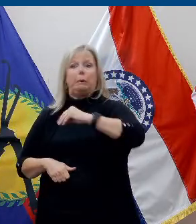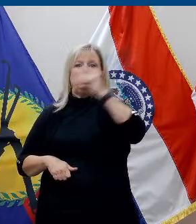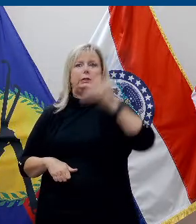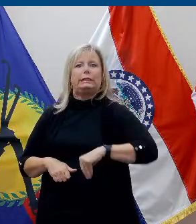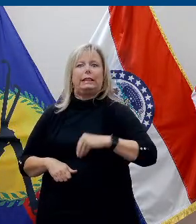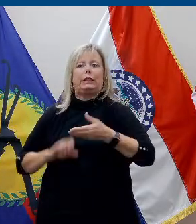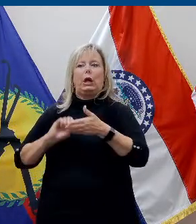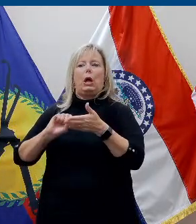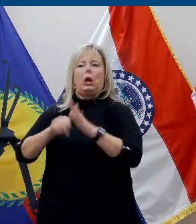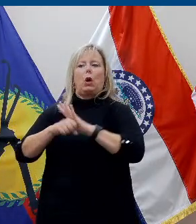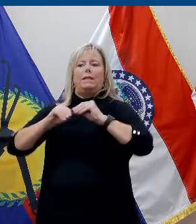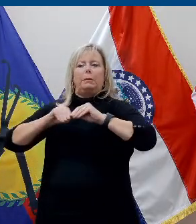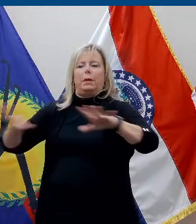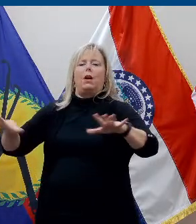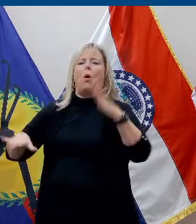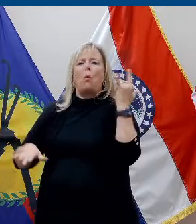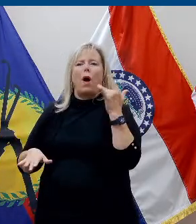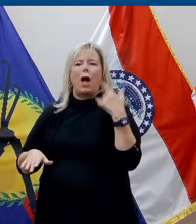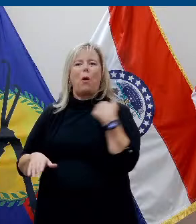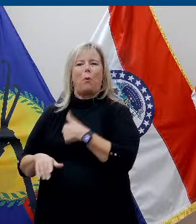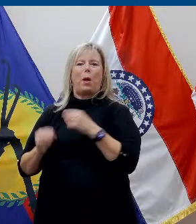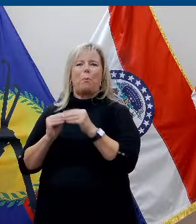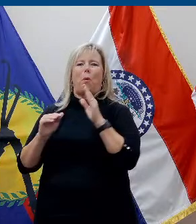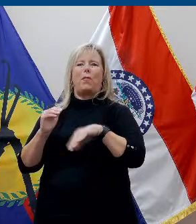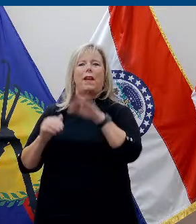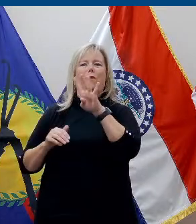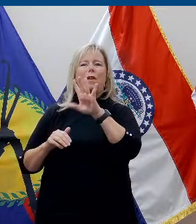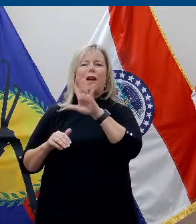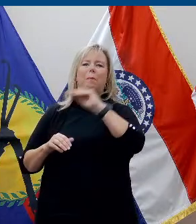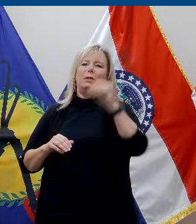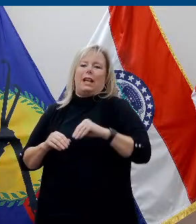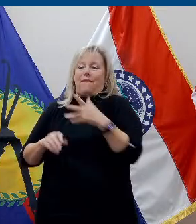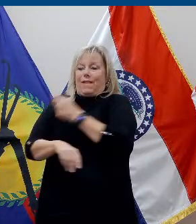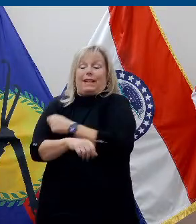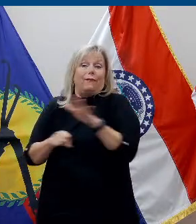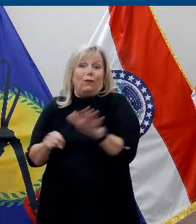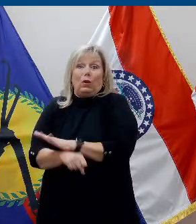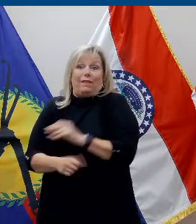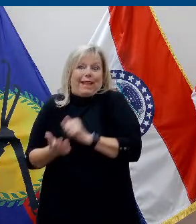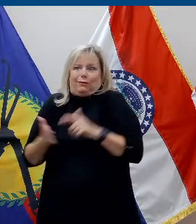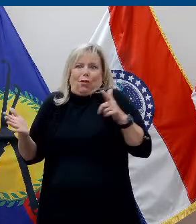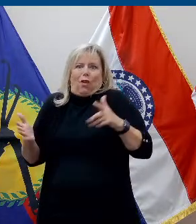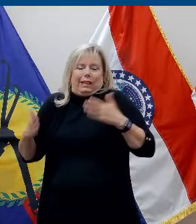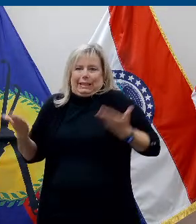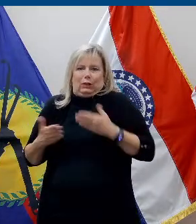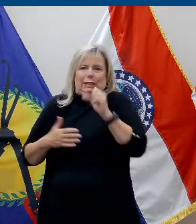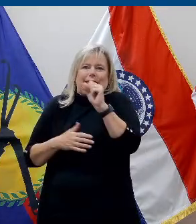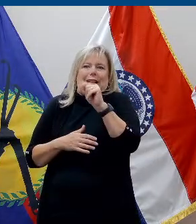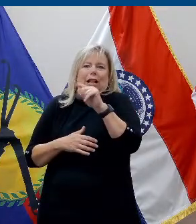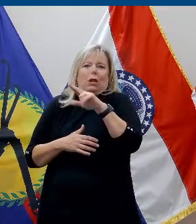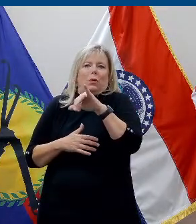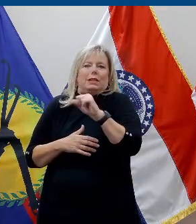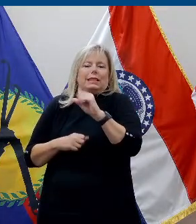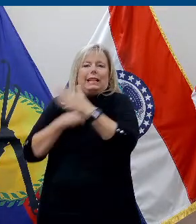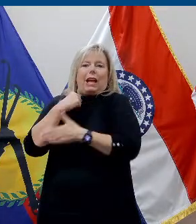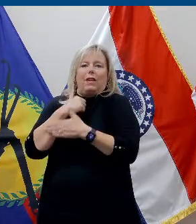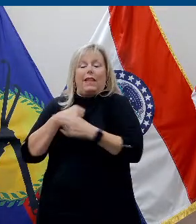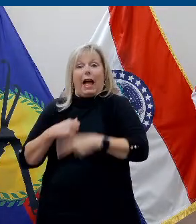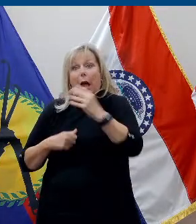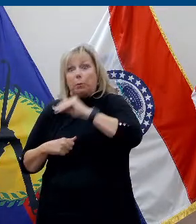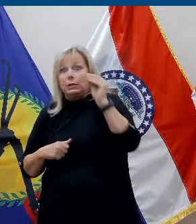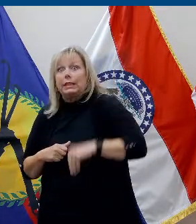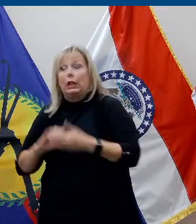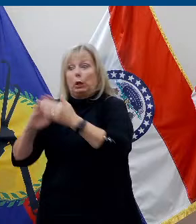transmission is fueled by the fact that we are just a little over 45% vaccinated, fully vaccinated in St. Louis County. The high rate of